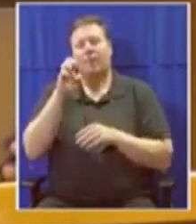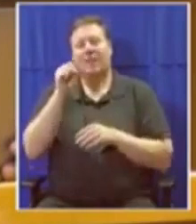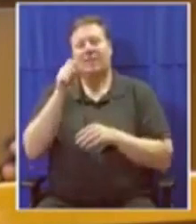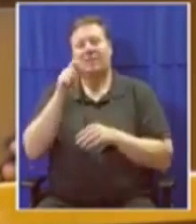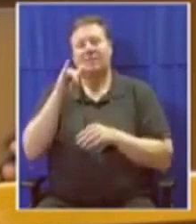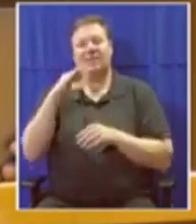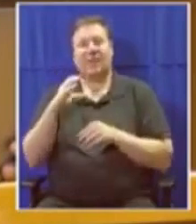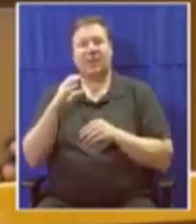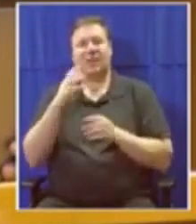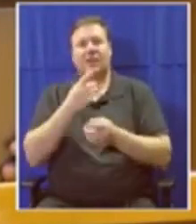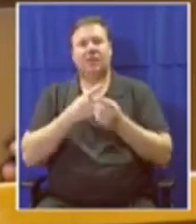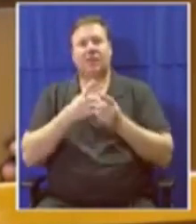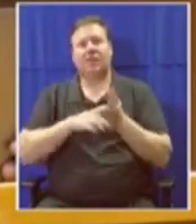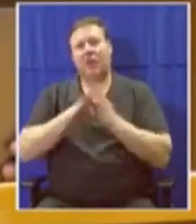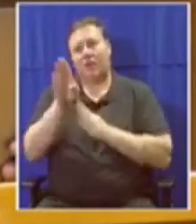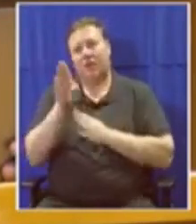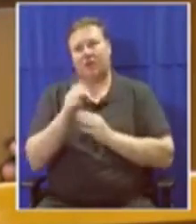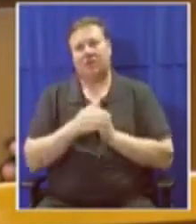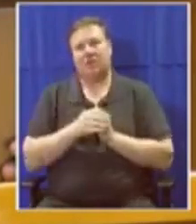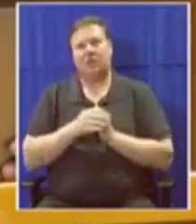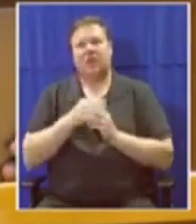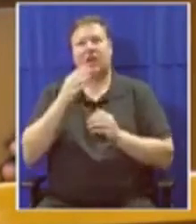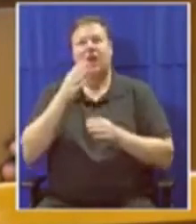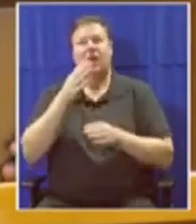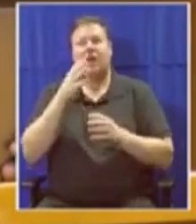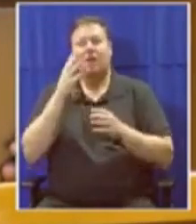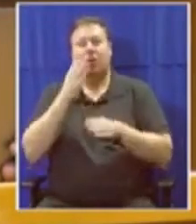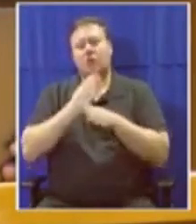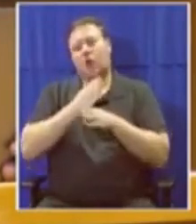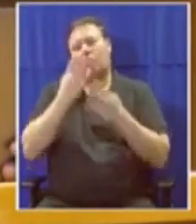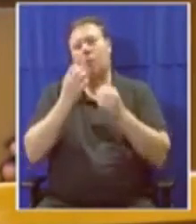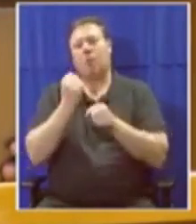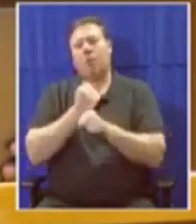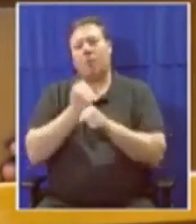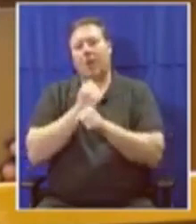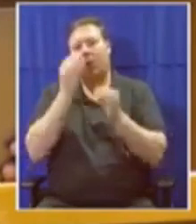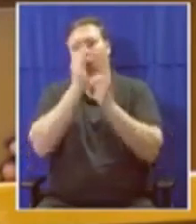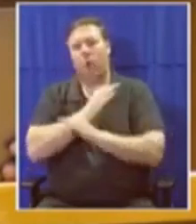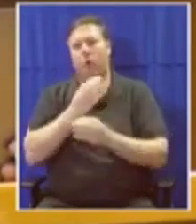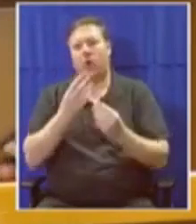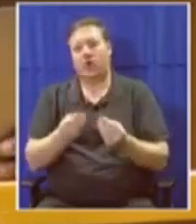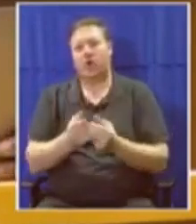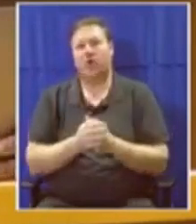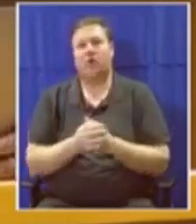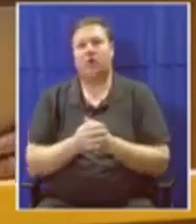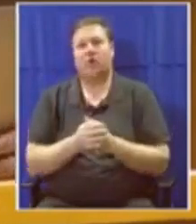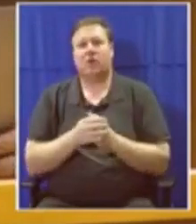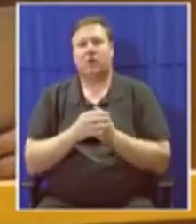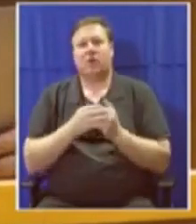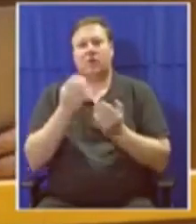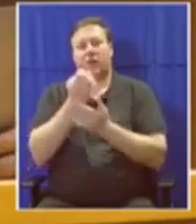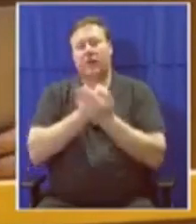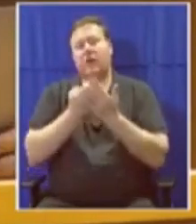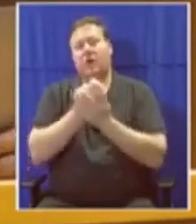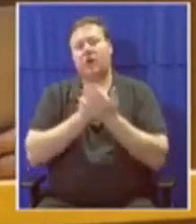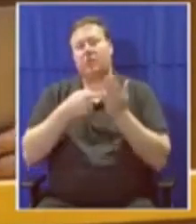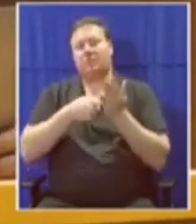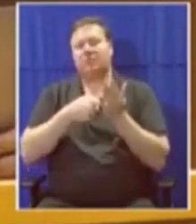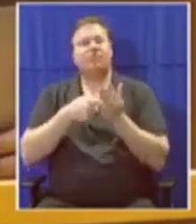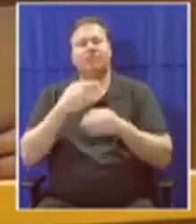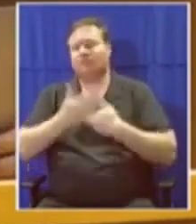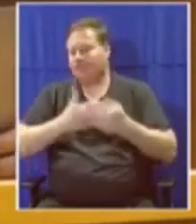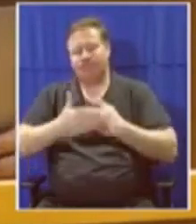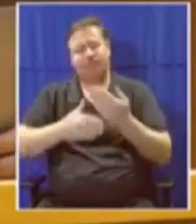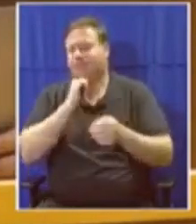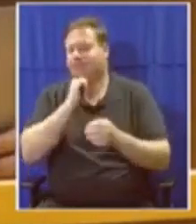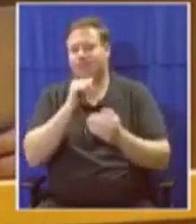development that reduces high levels of unemployment. Secondly, a South Africa with a microeconomic efficiency. Thirdly, a department that